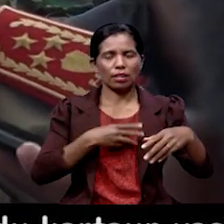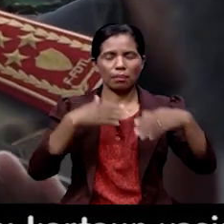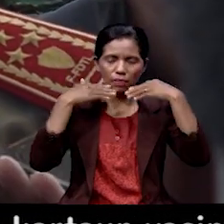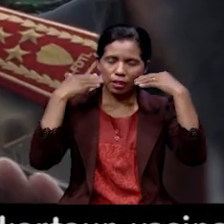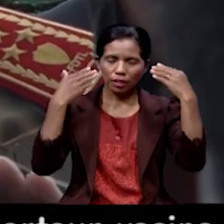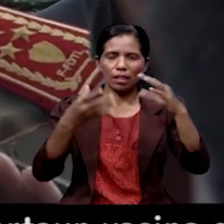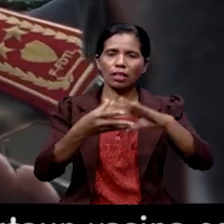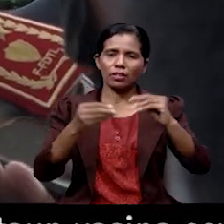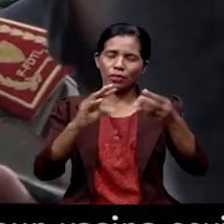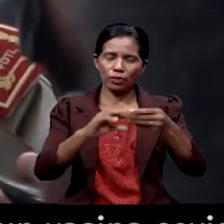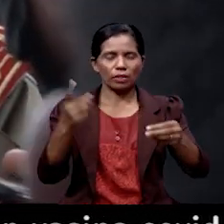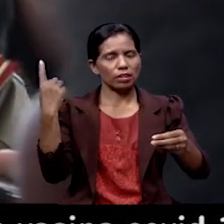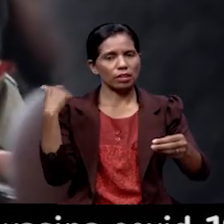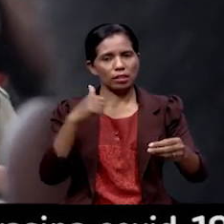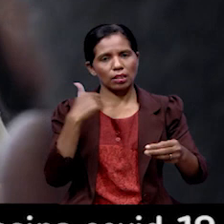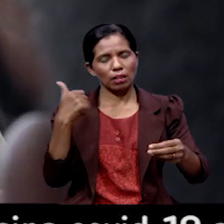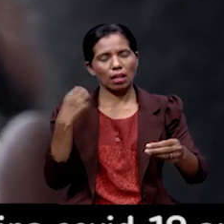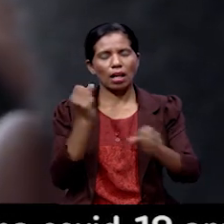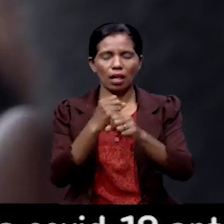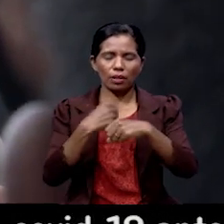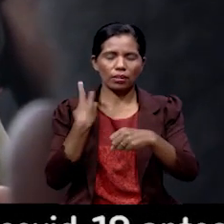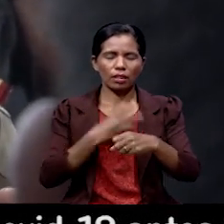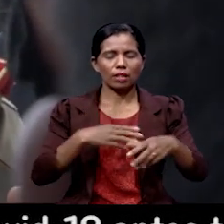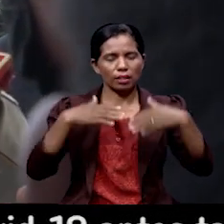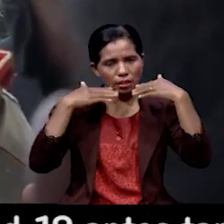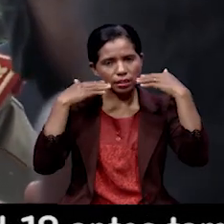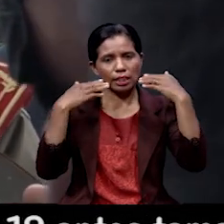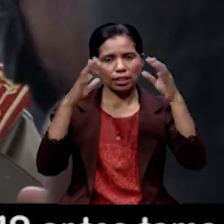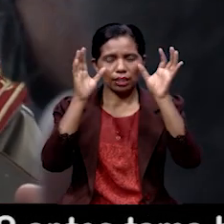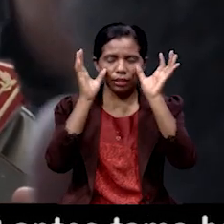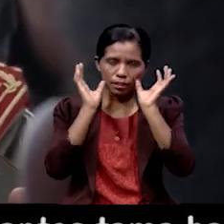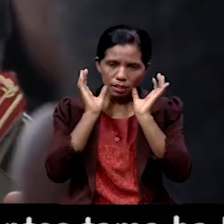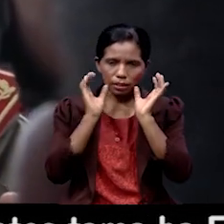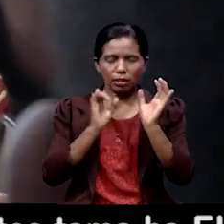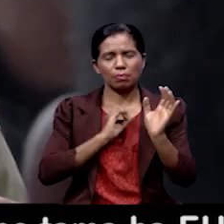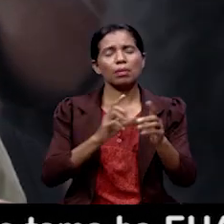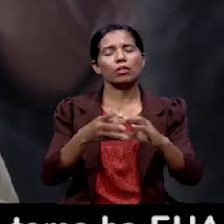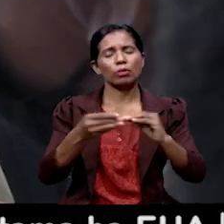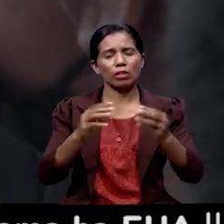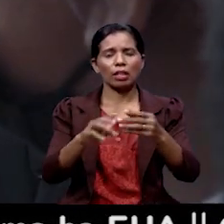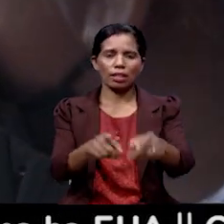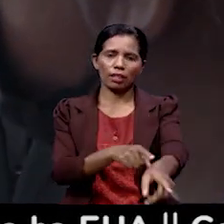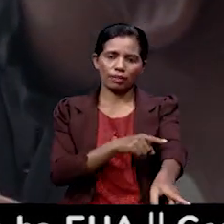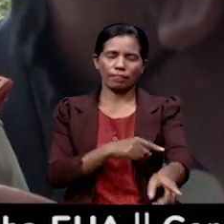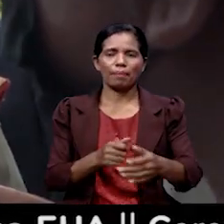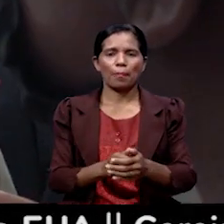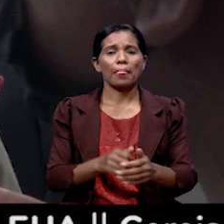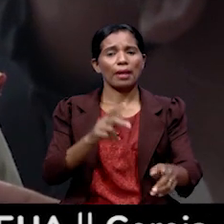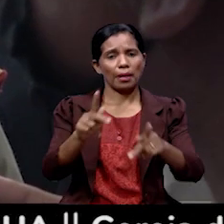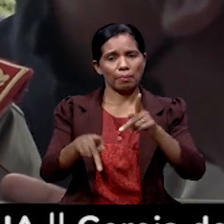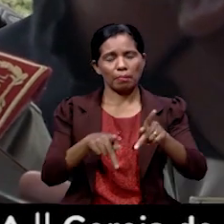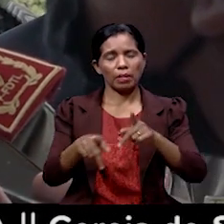dalu malo ita triste ma bi historia dene hau konta kani naru kula halima ma bi kamara di dene be